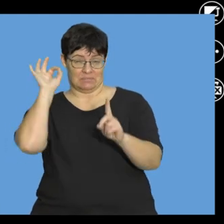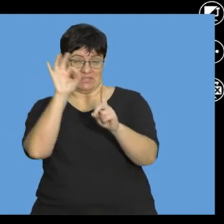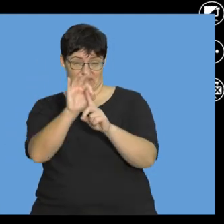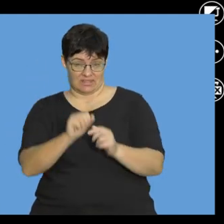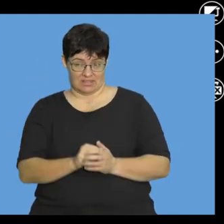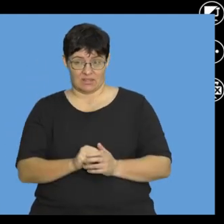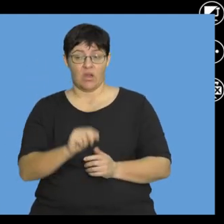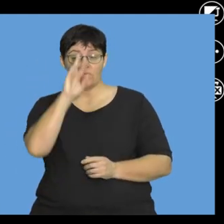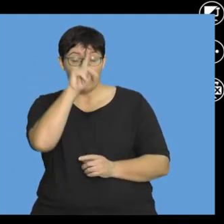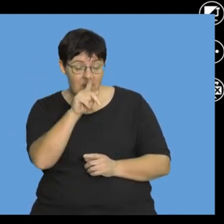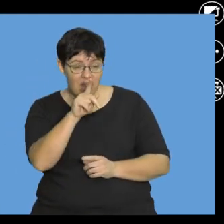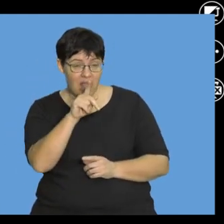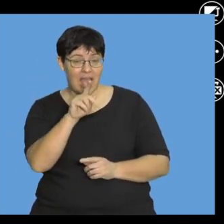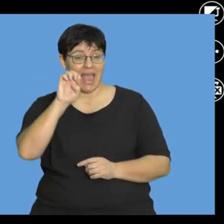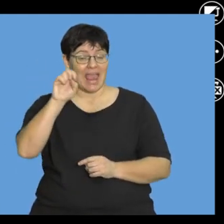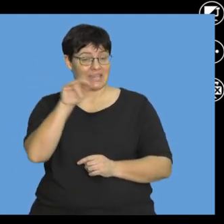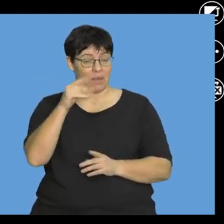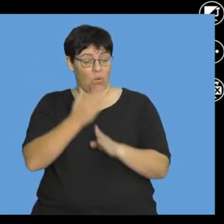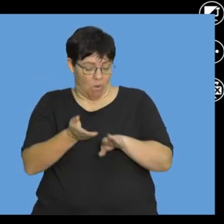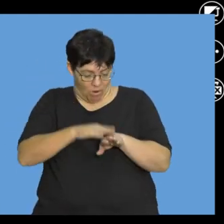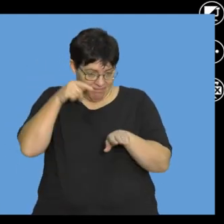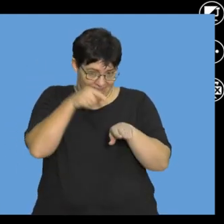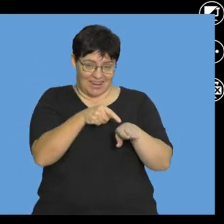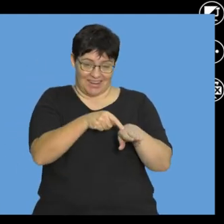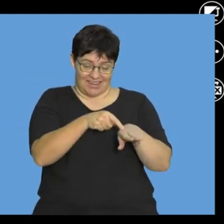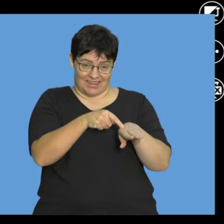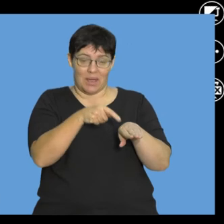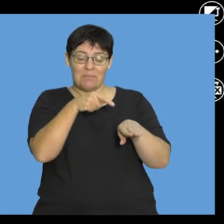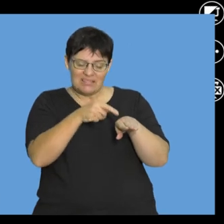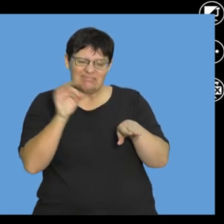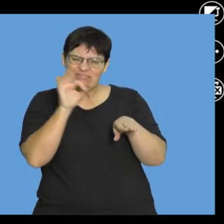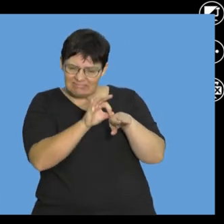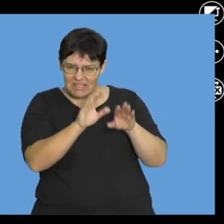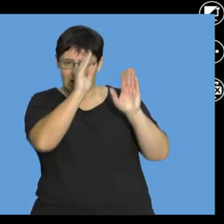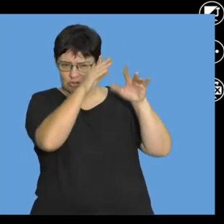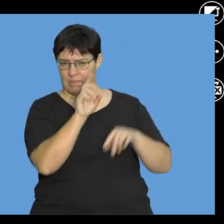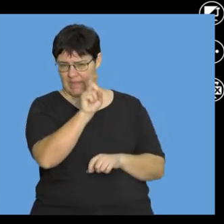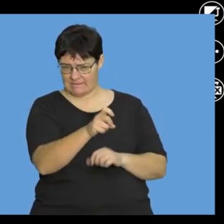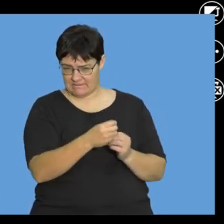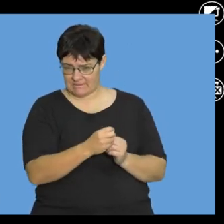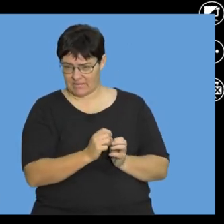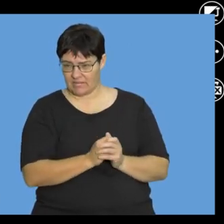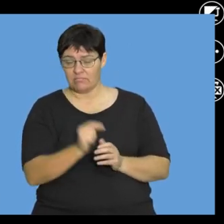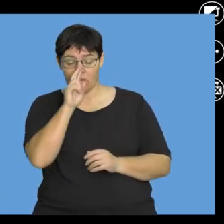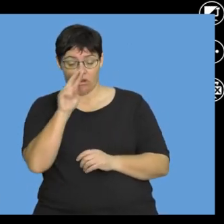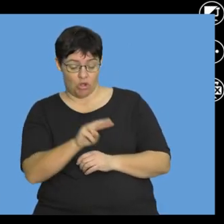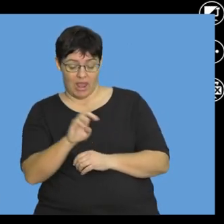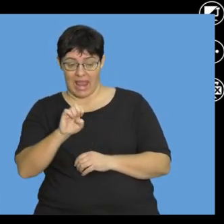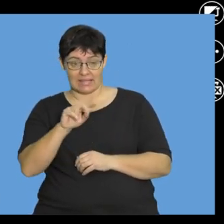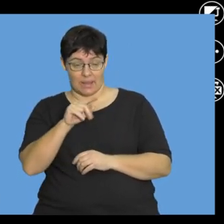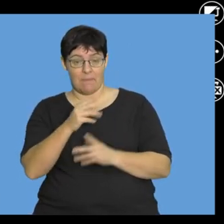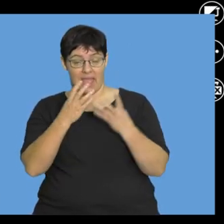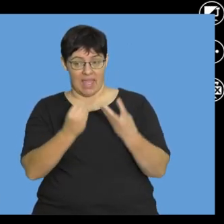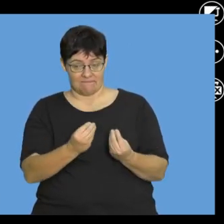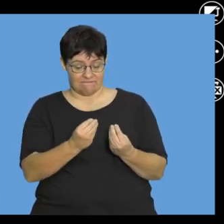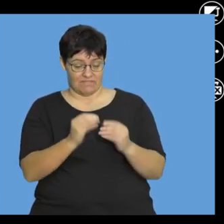enzyme works on, right? And so it must be a particular shape. So if you have a look here, an enzyme has